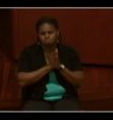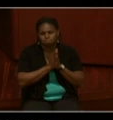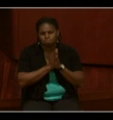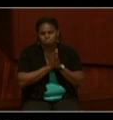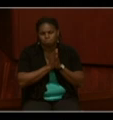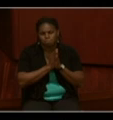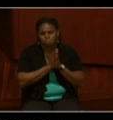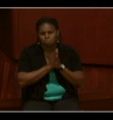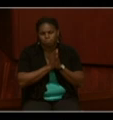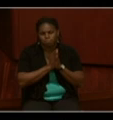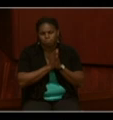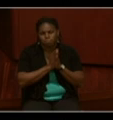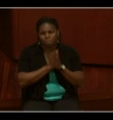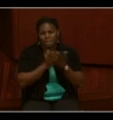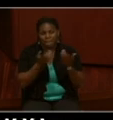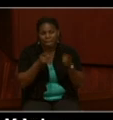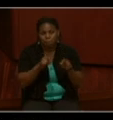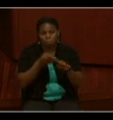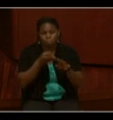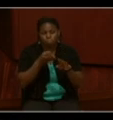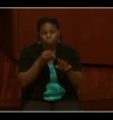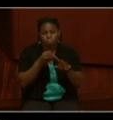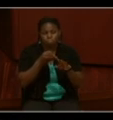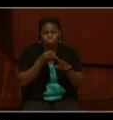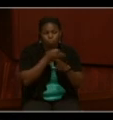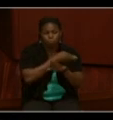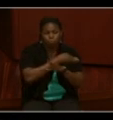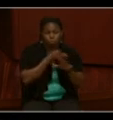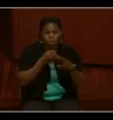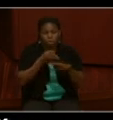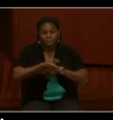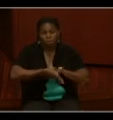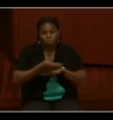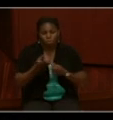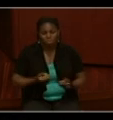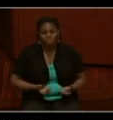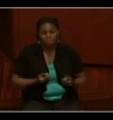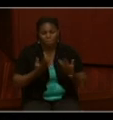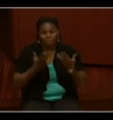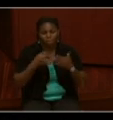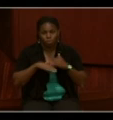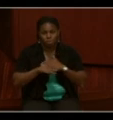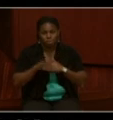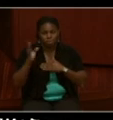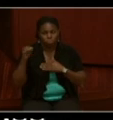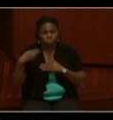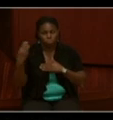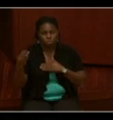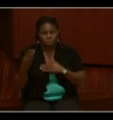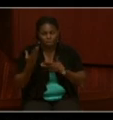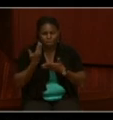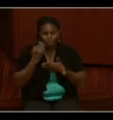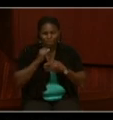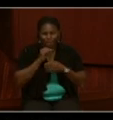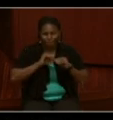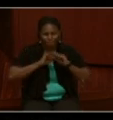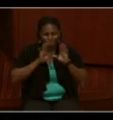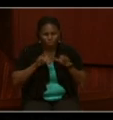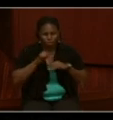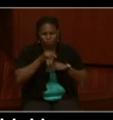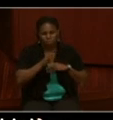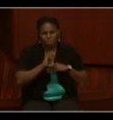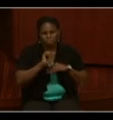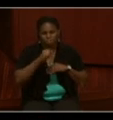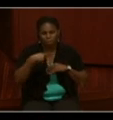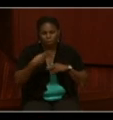of things that happened before and after the fire in Seattle. It's not clear if this map was used to verify